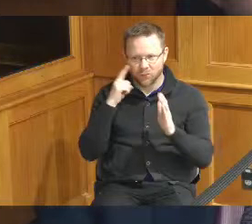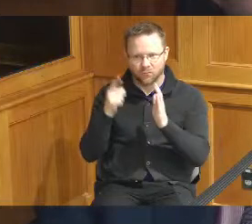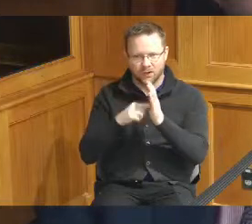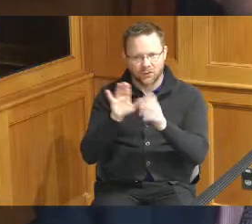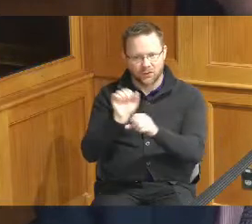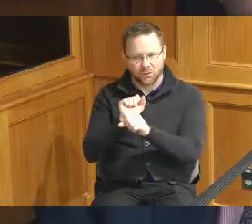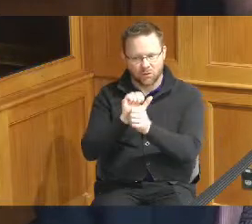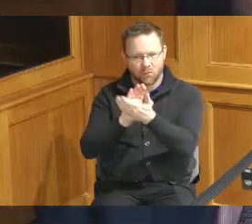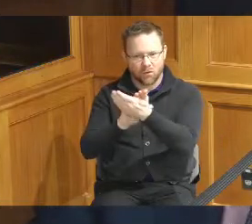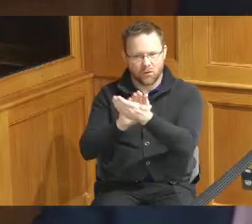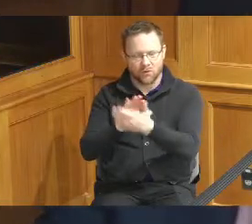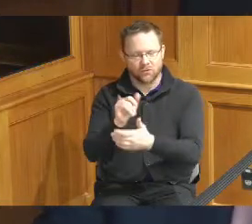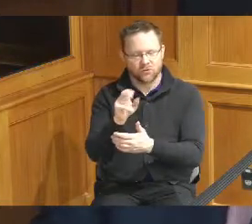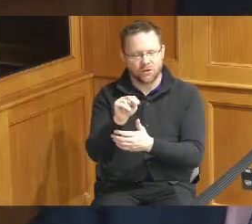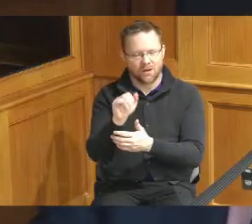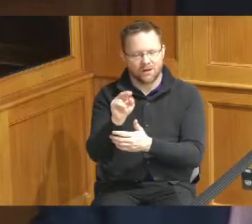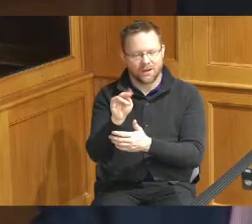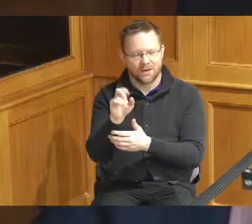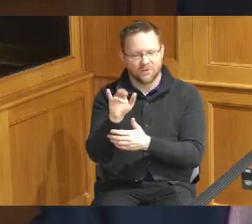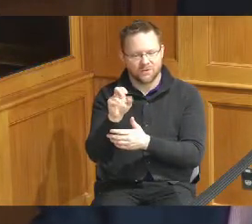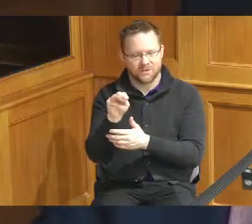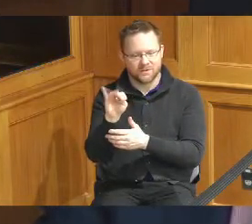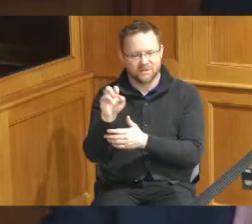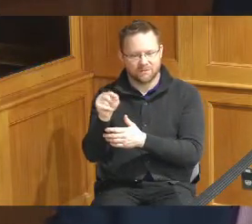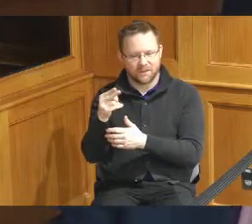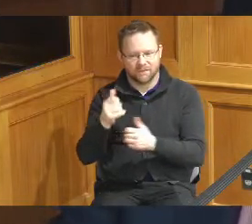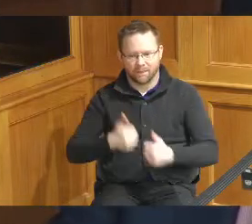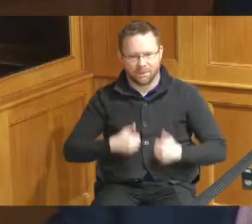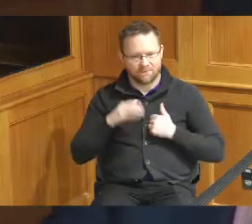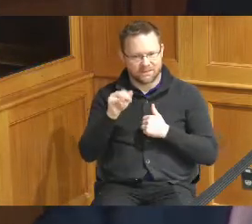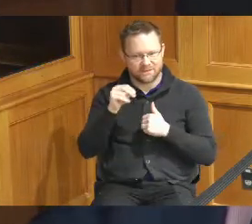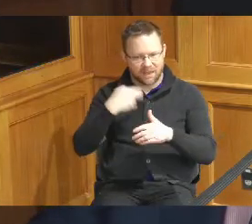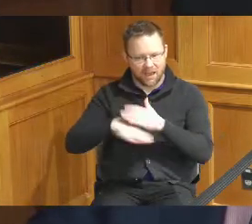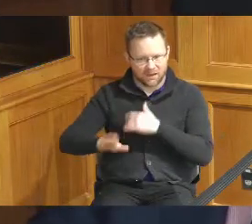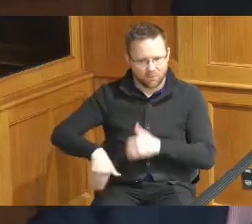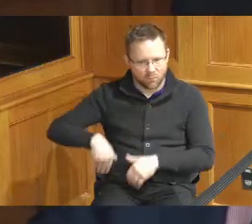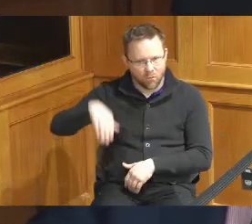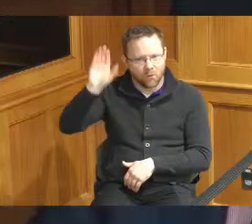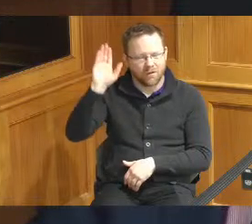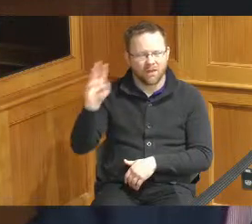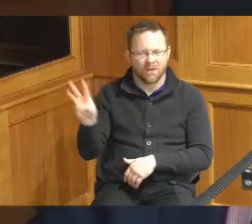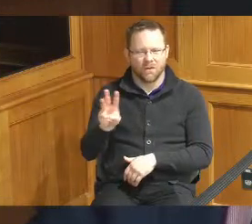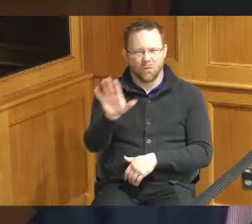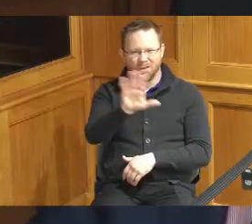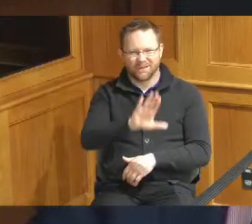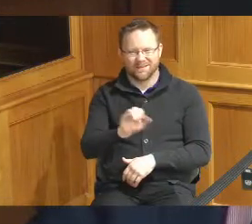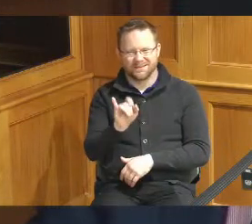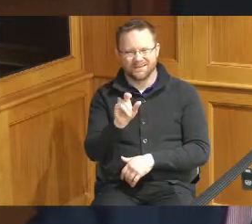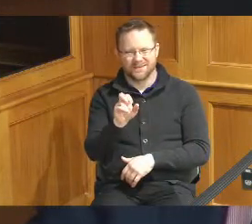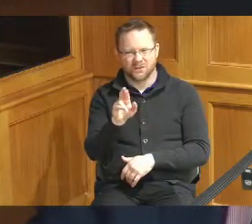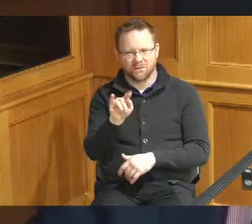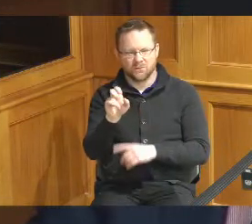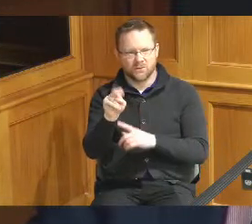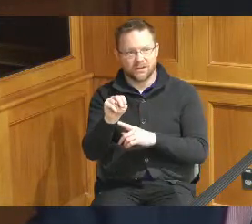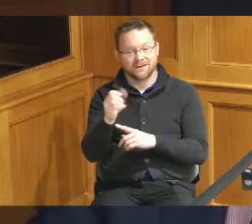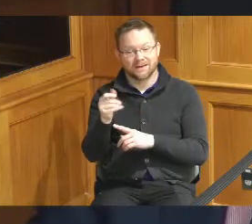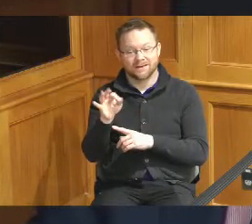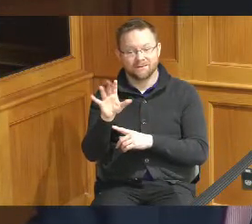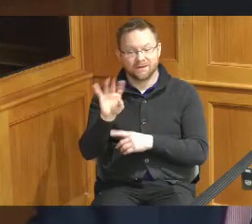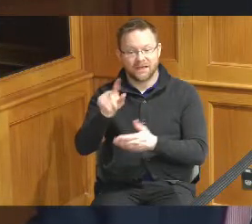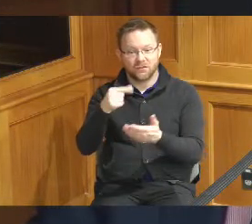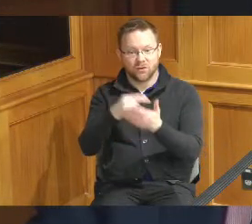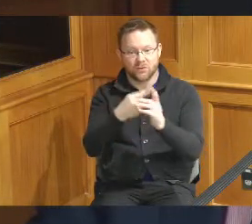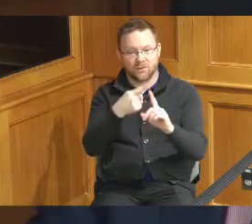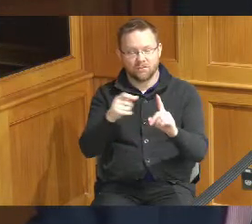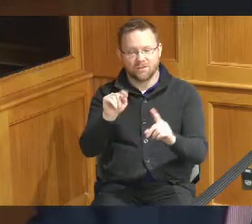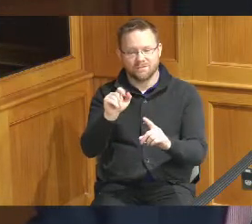whereas John Anderson Smith is a lifelong resident of Cincinnati, Ohio, John was raised on the west side of Silverton and was a 1958 graduate